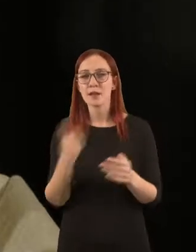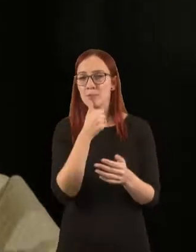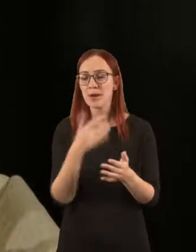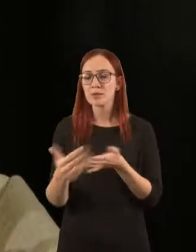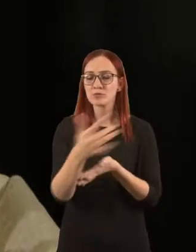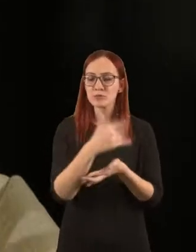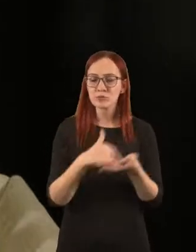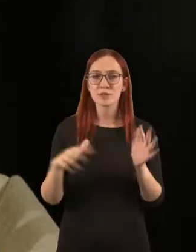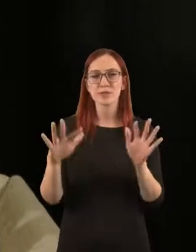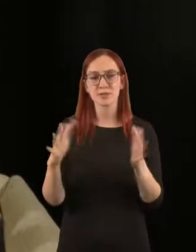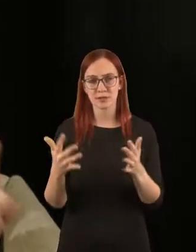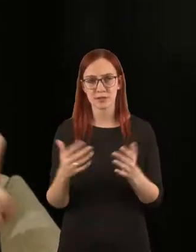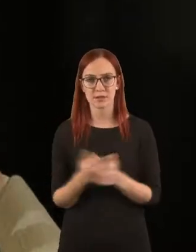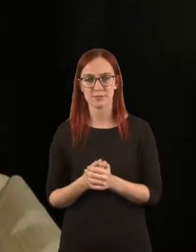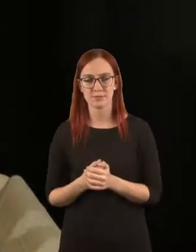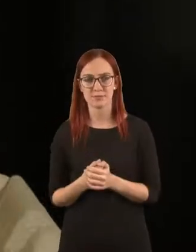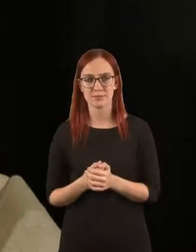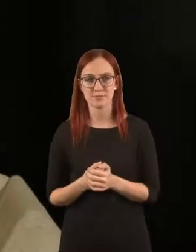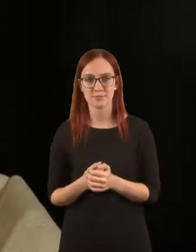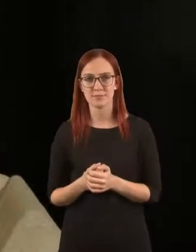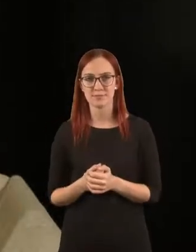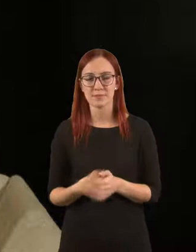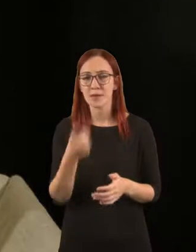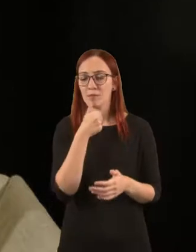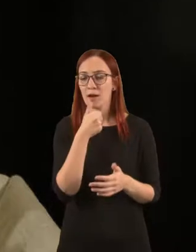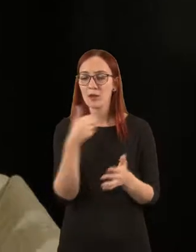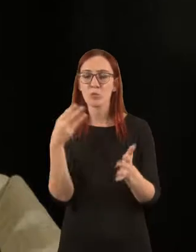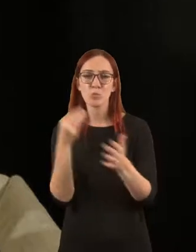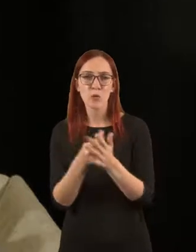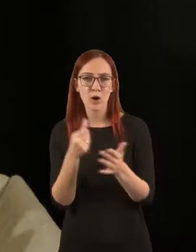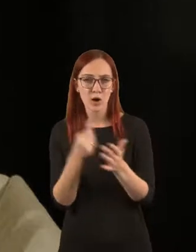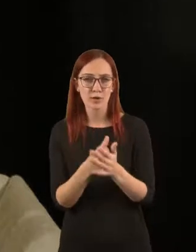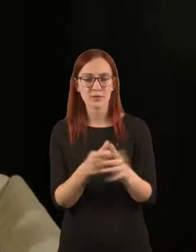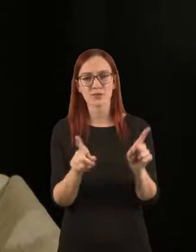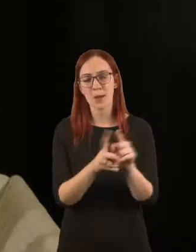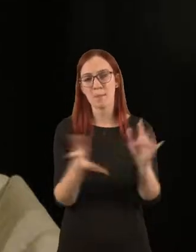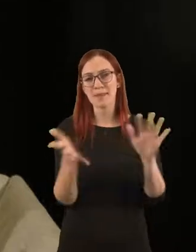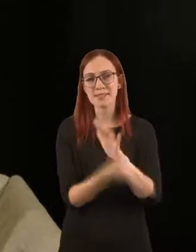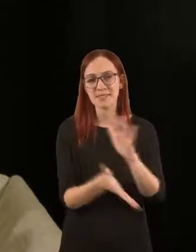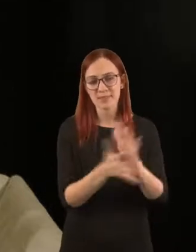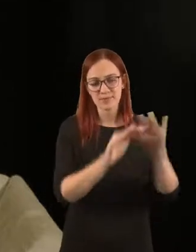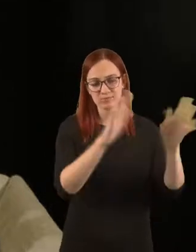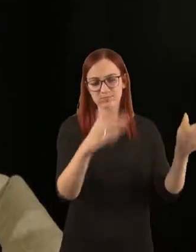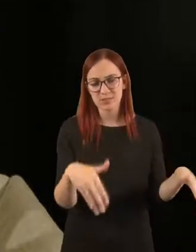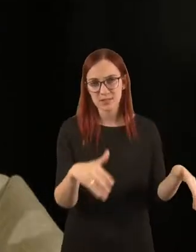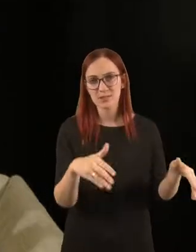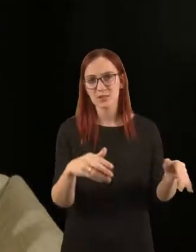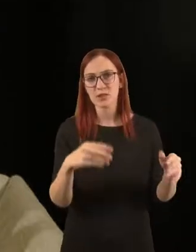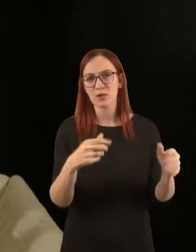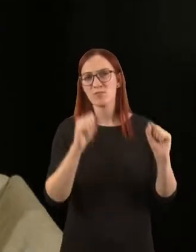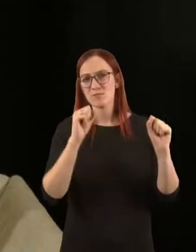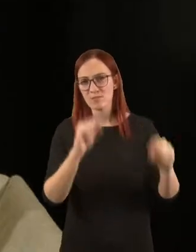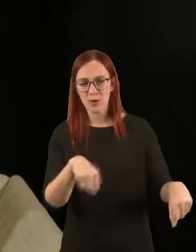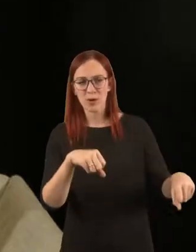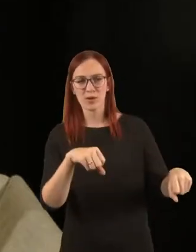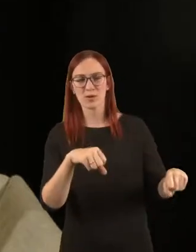and we should think how we are going to use those taxes once they are collected.